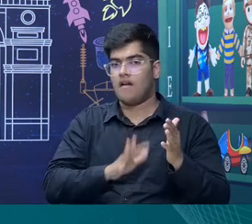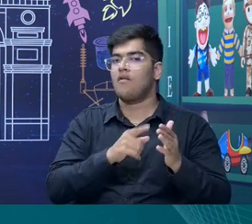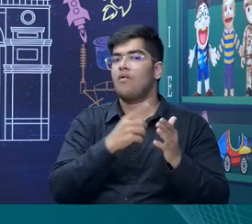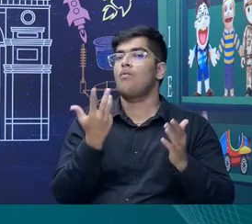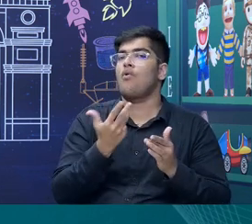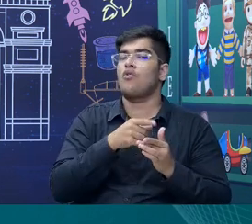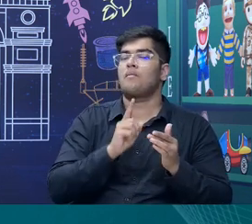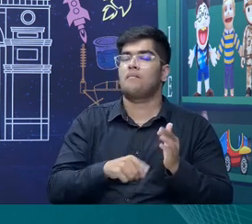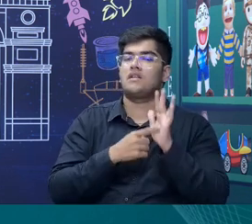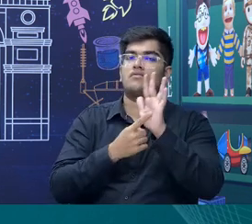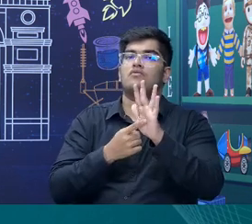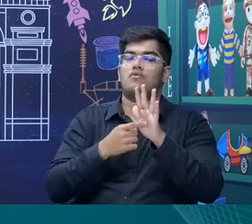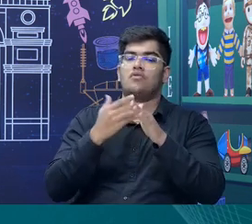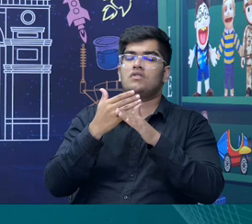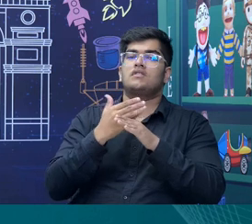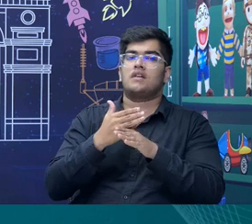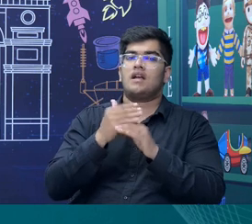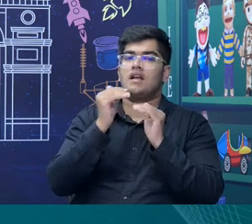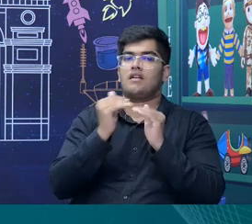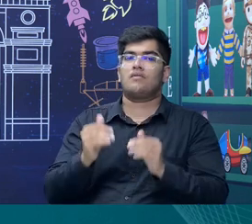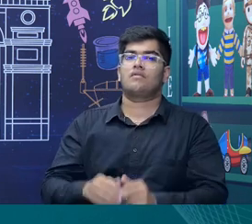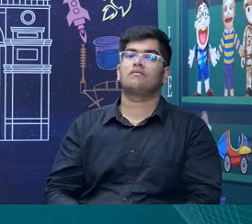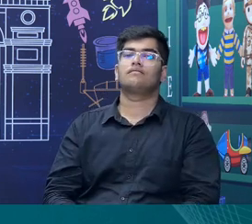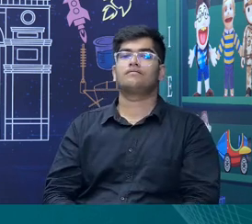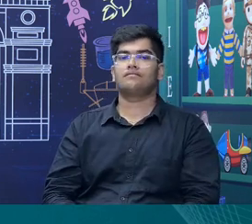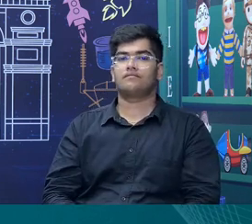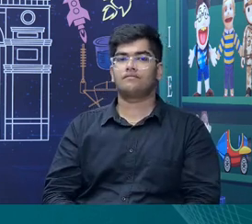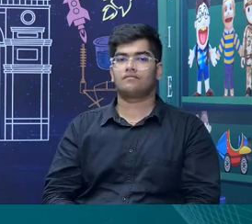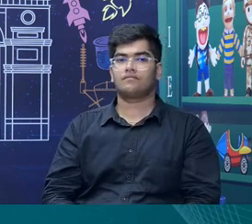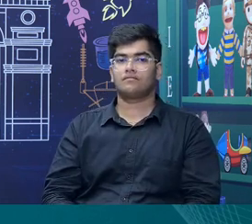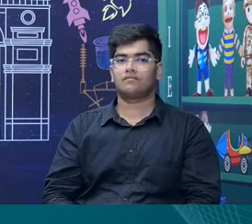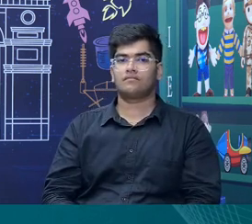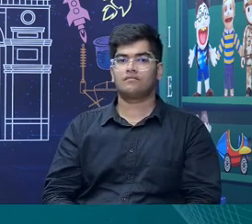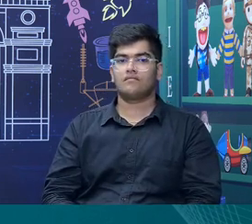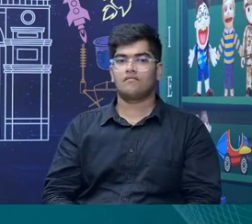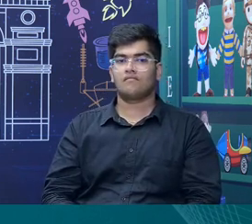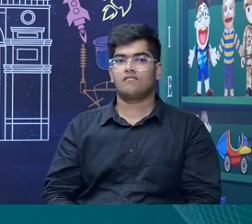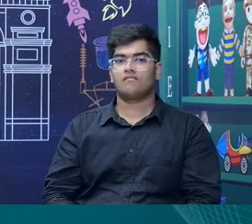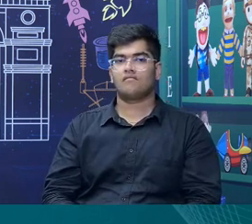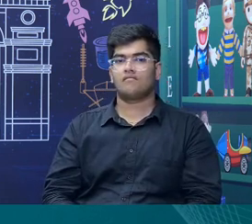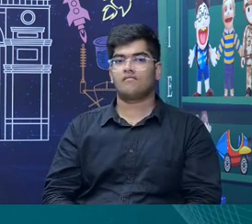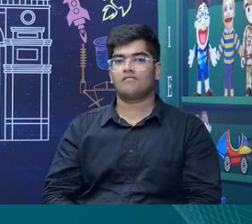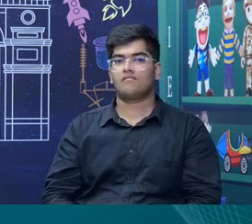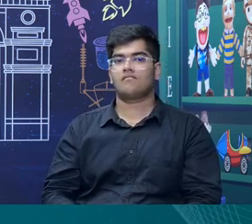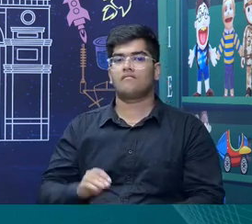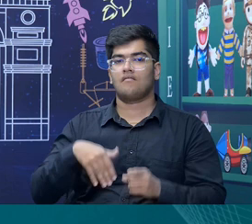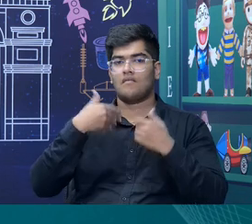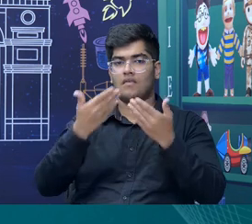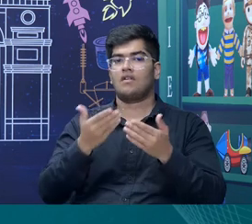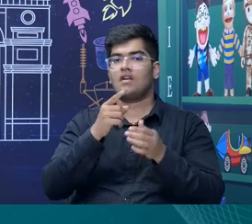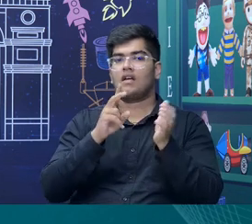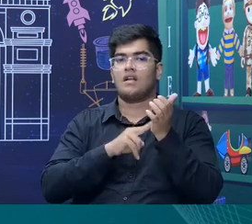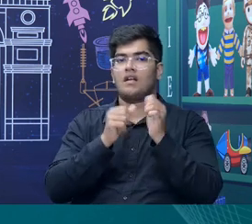the retiring Partners loan interest will be paid after this the next is